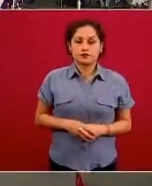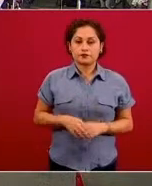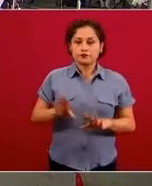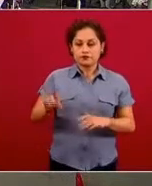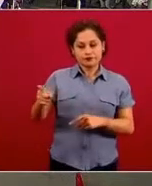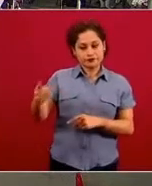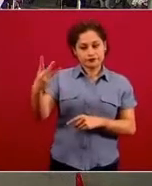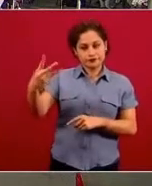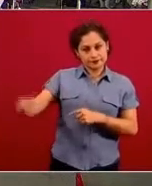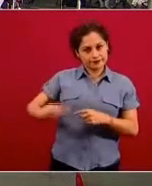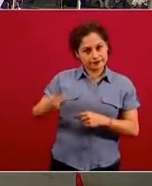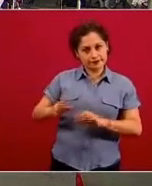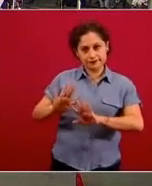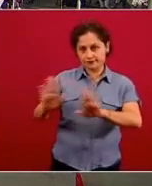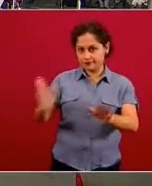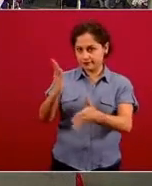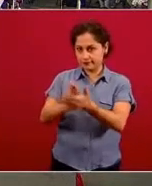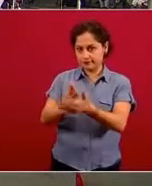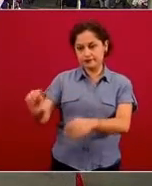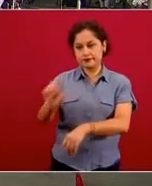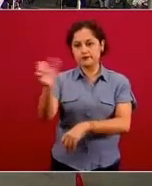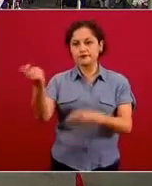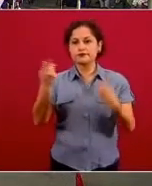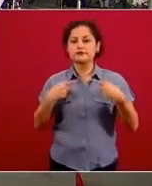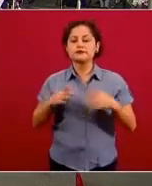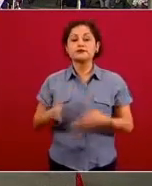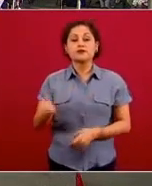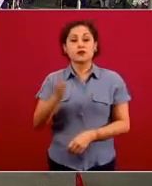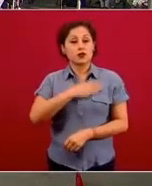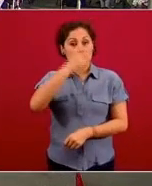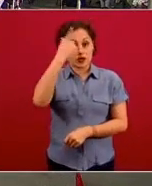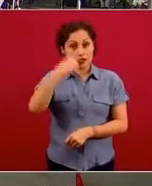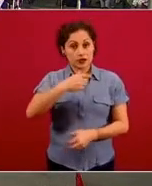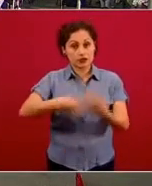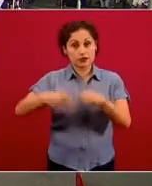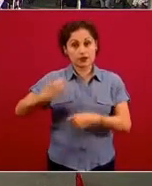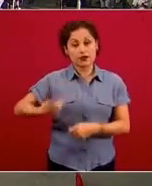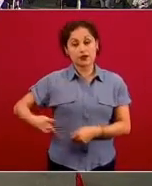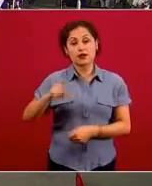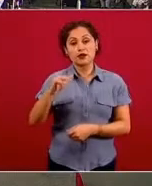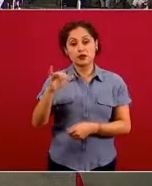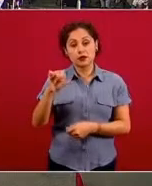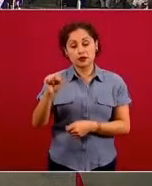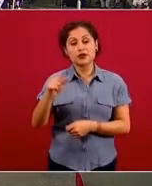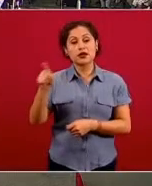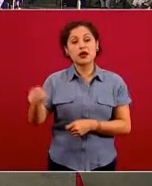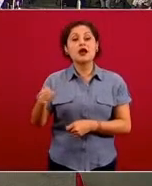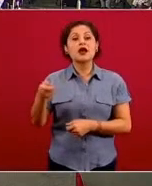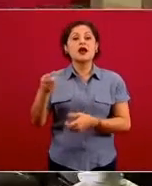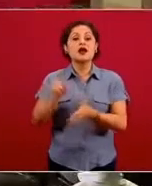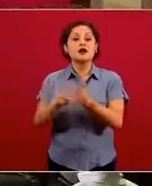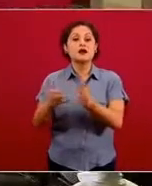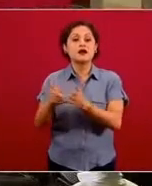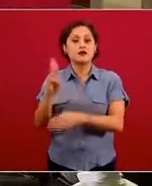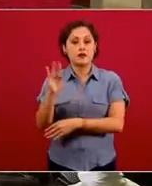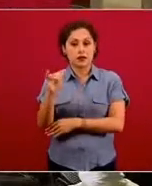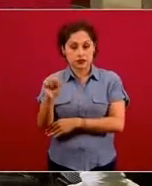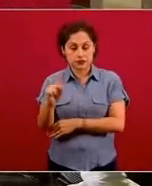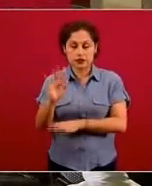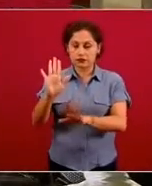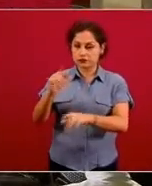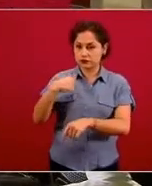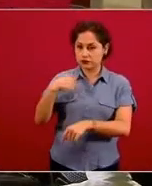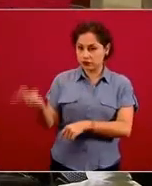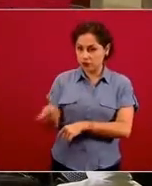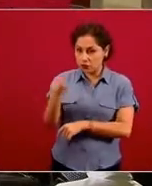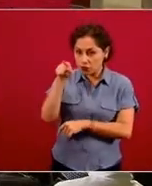We have 4 minutes left. Yes, 3 questions. Good evening, everyone. Hello, I'm from